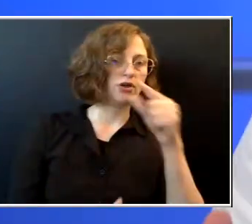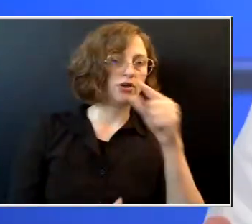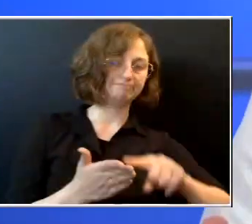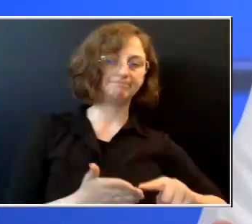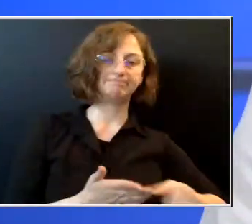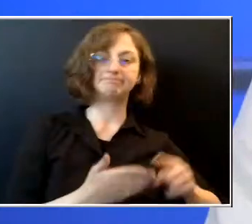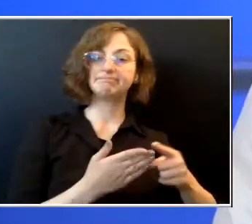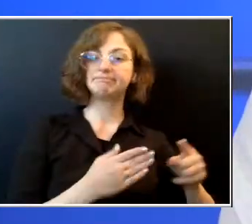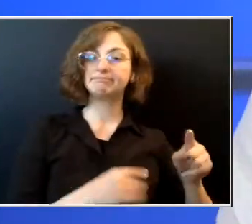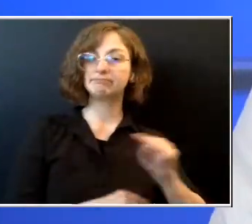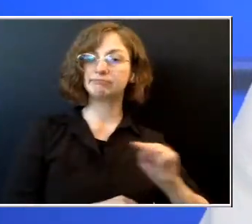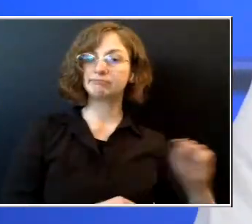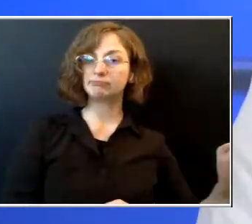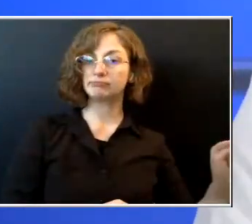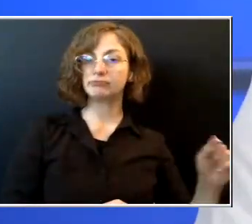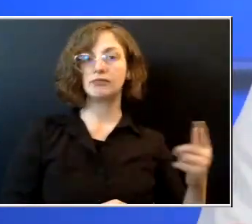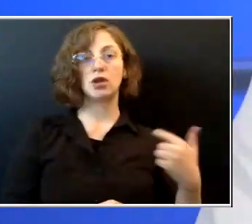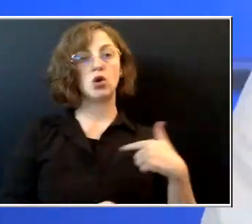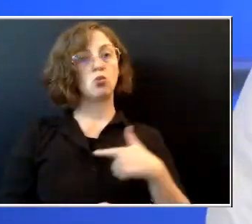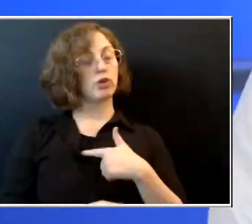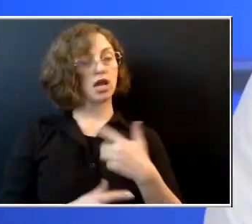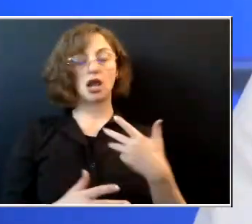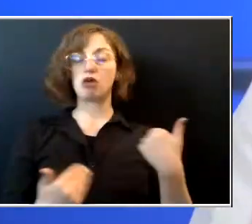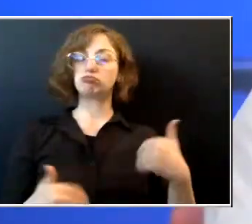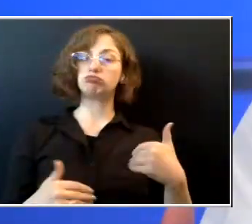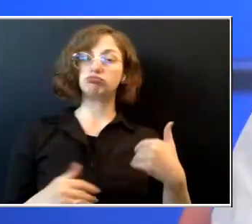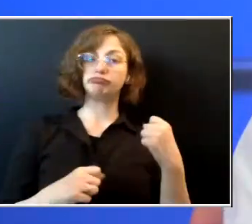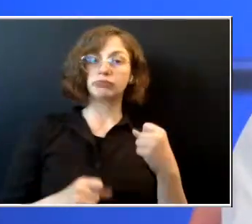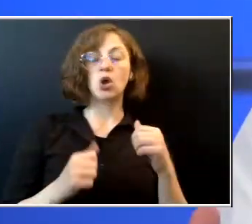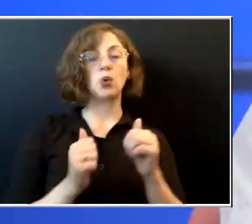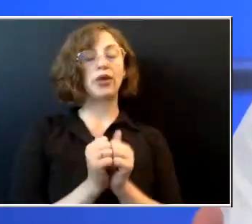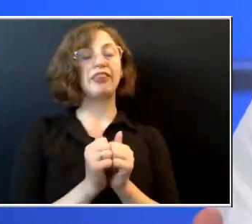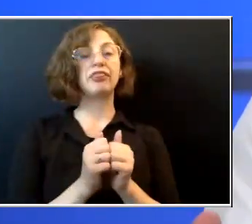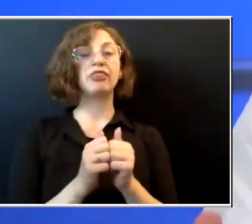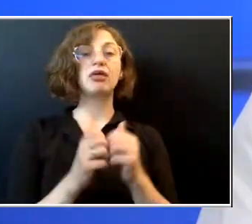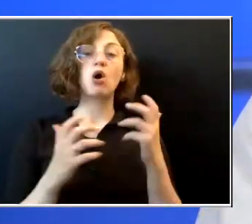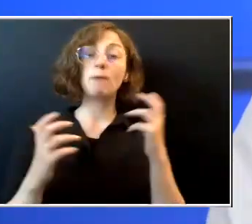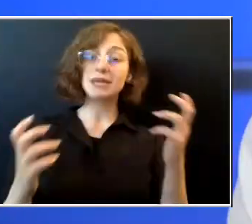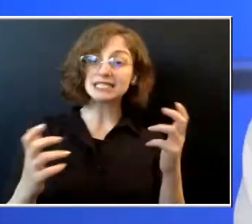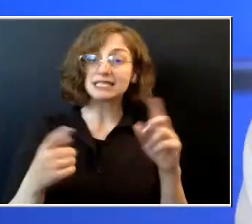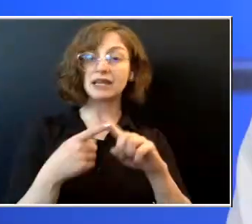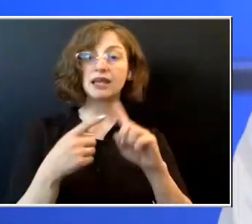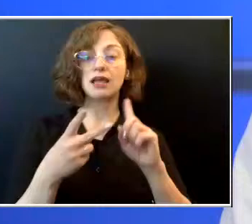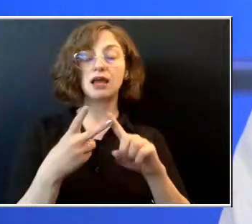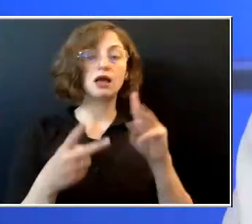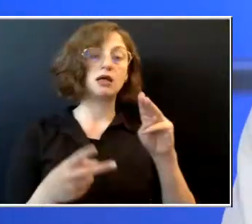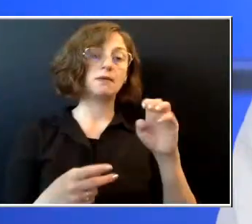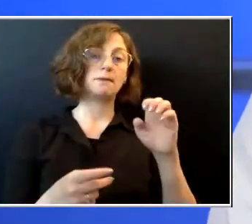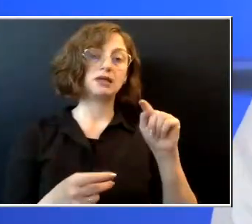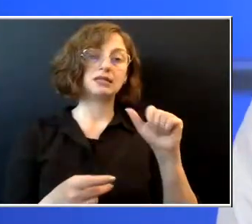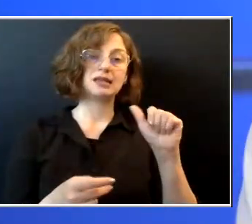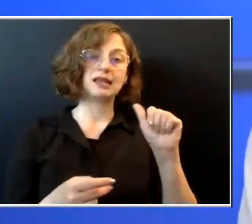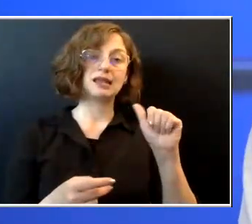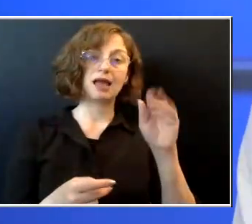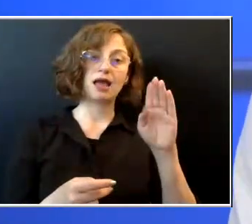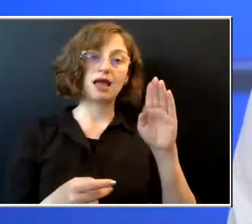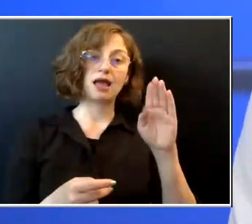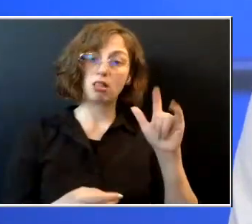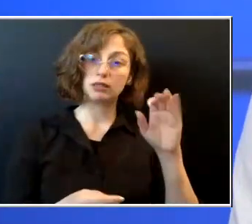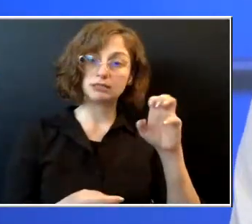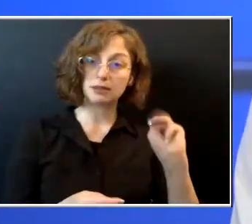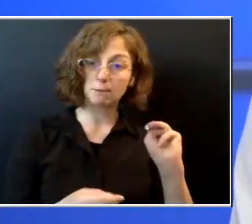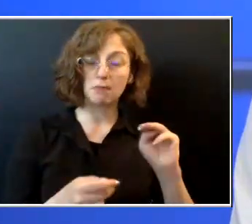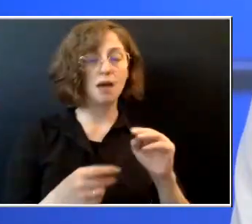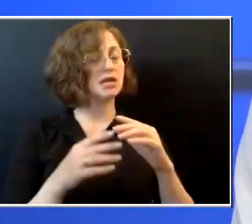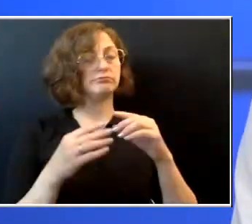strengths in obesity, great strengths in metabolism, a number of important areas. So Steve, it's been the rising